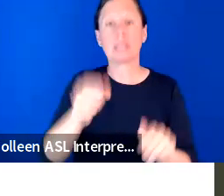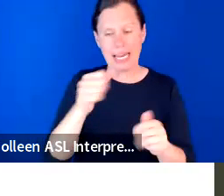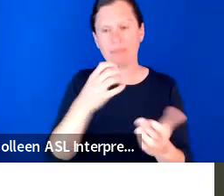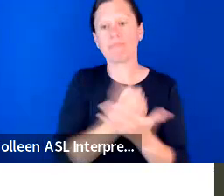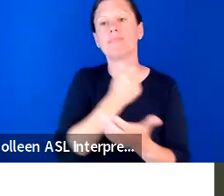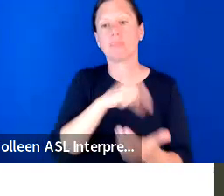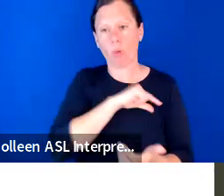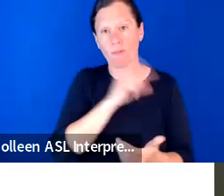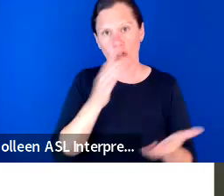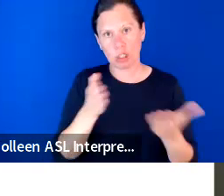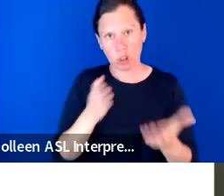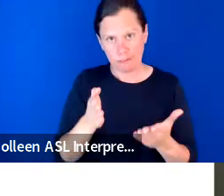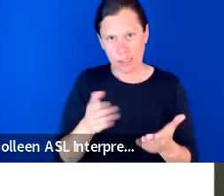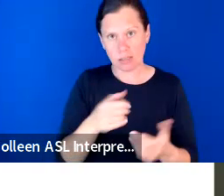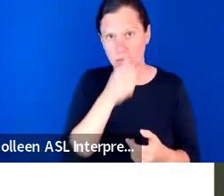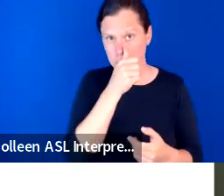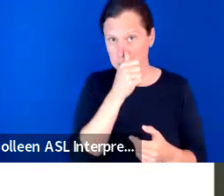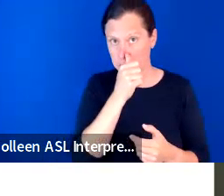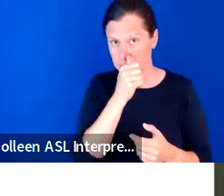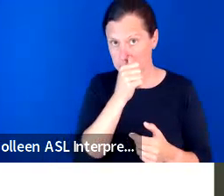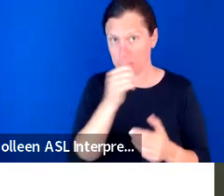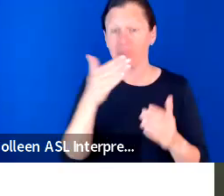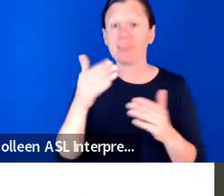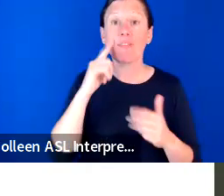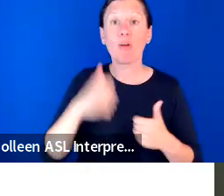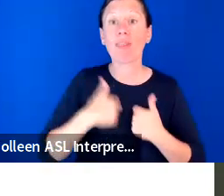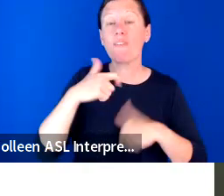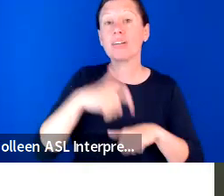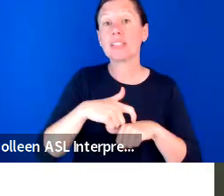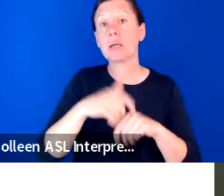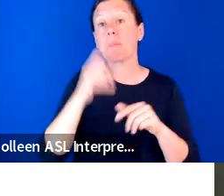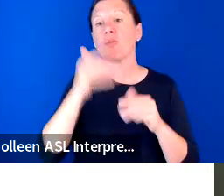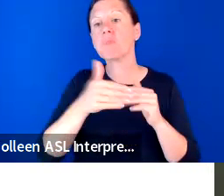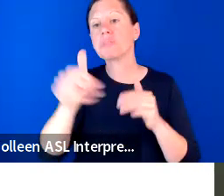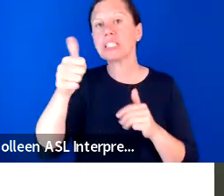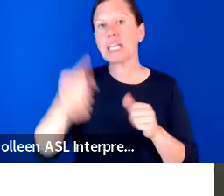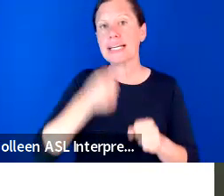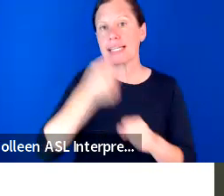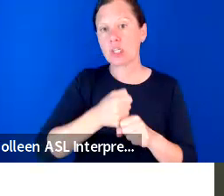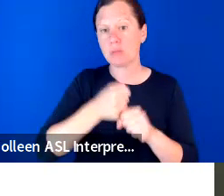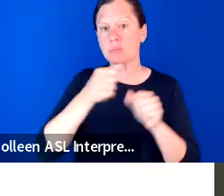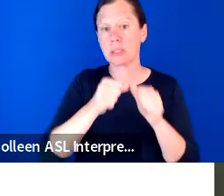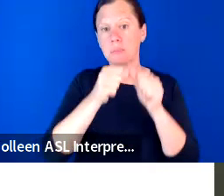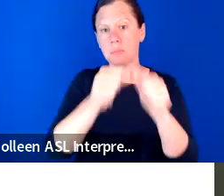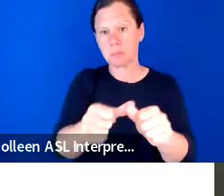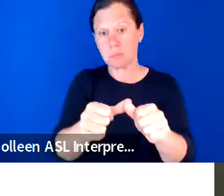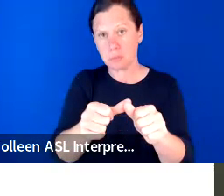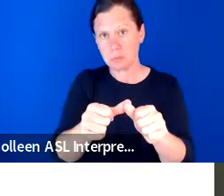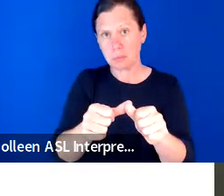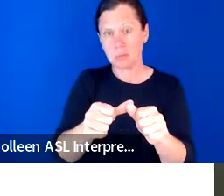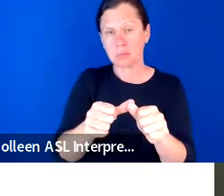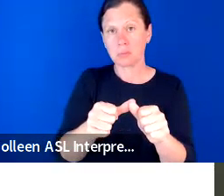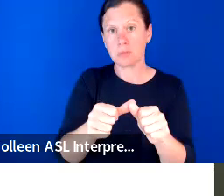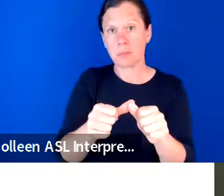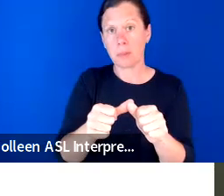Lifetime access is for workers who contribute 10 years without a break of 5 or more consecutive years. And there's a fast track for